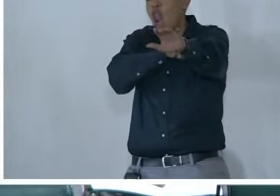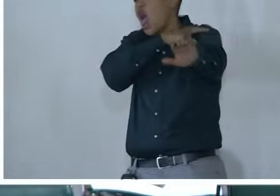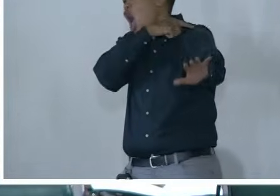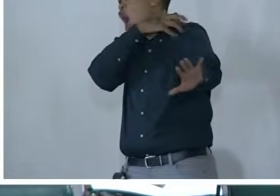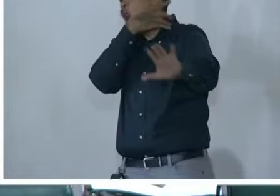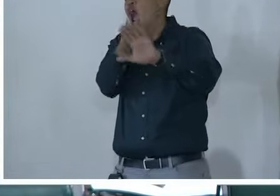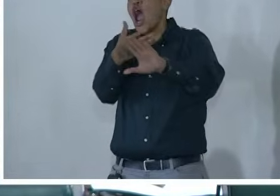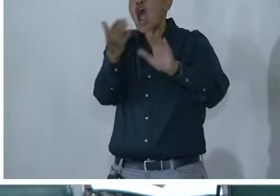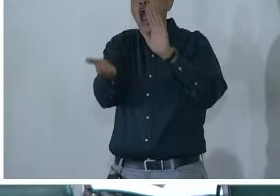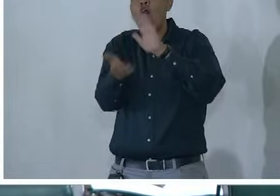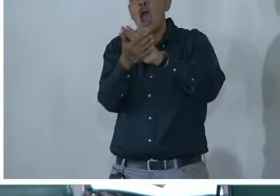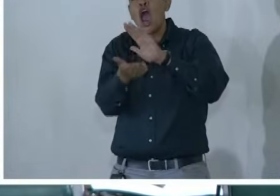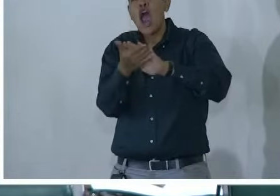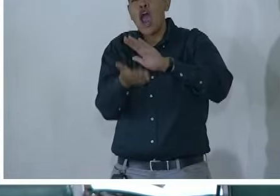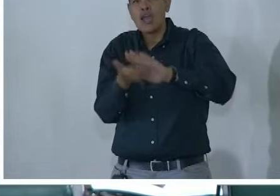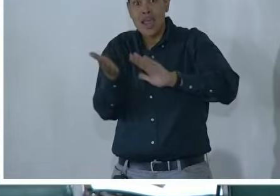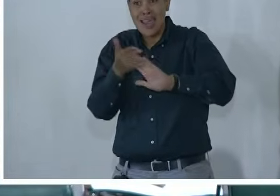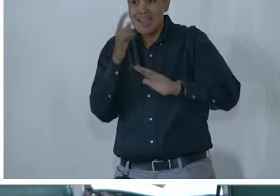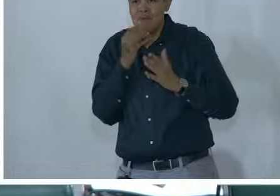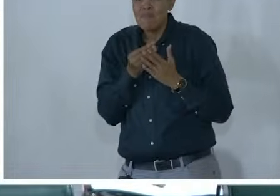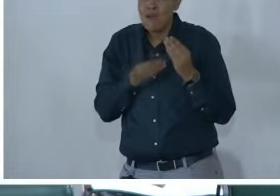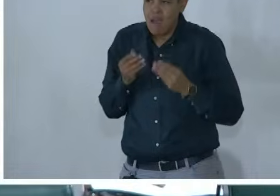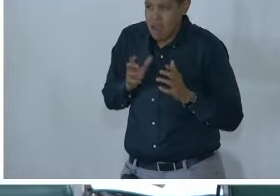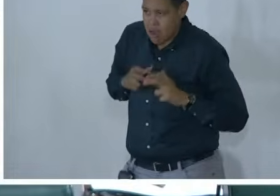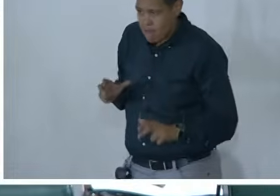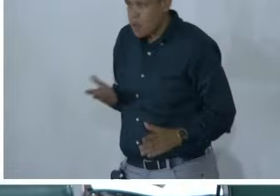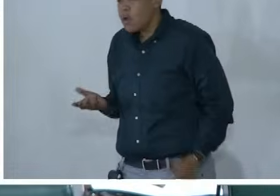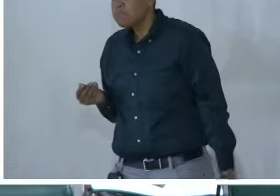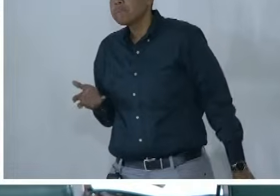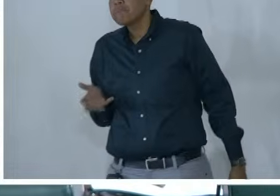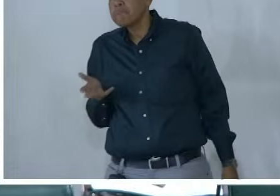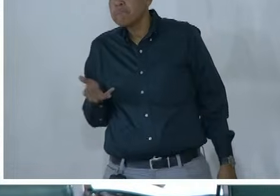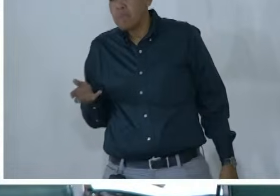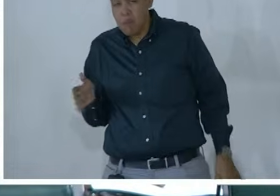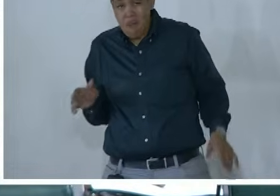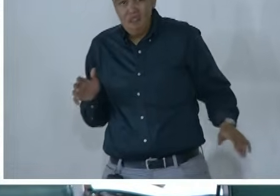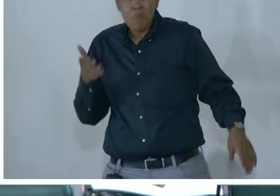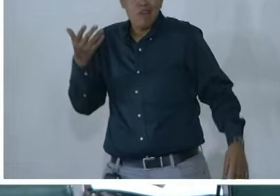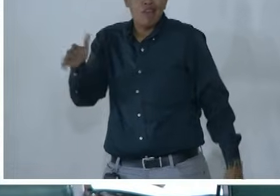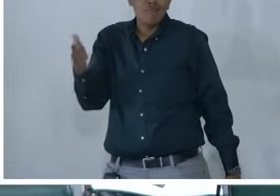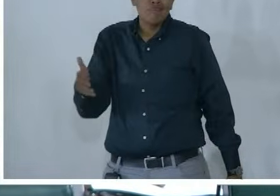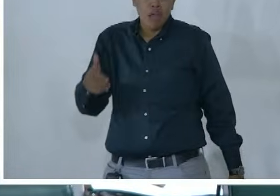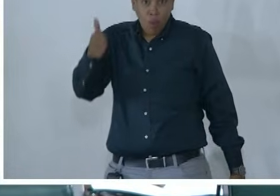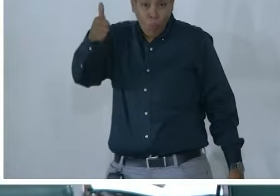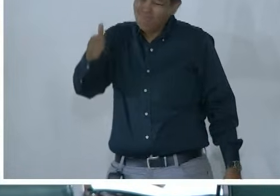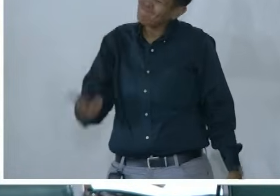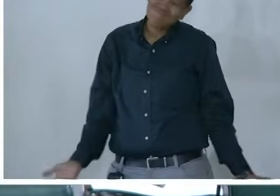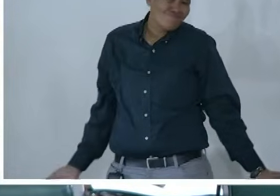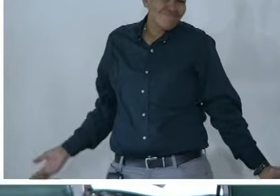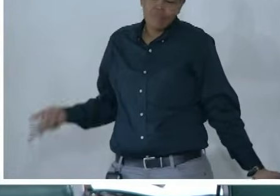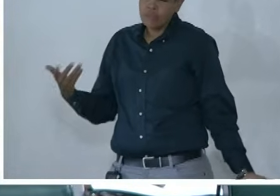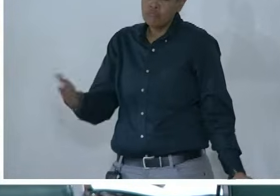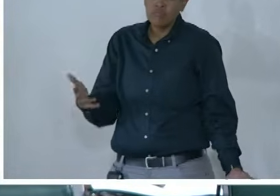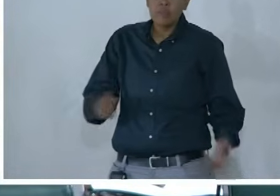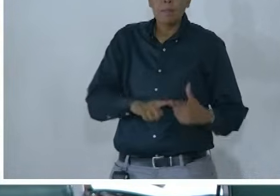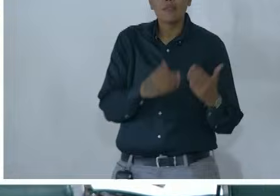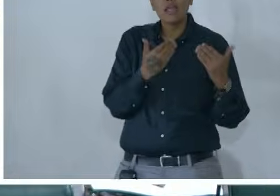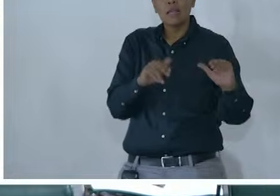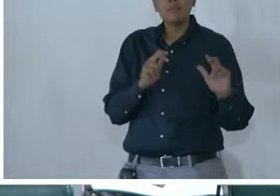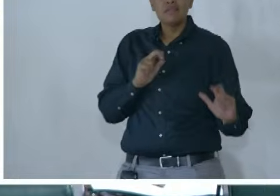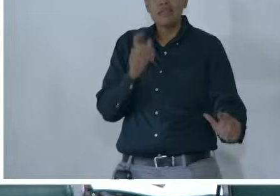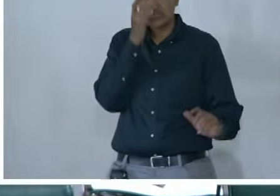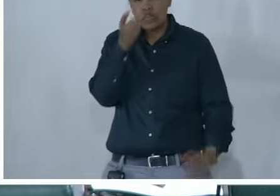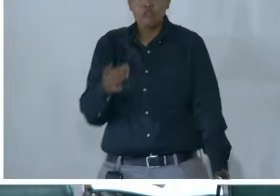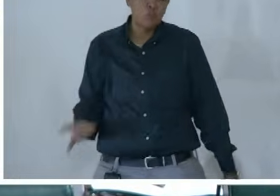which the Jamaican equities market has been languishing with poor performance and limited investor